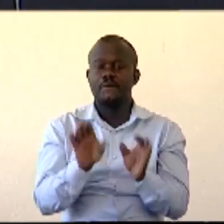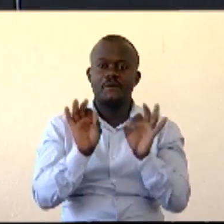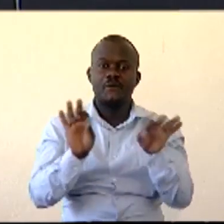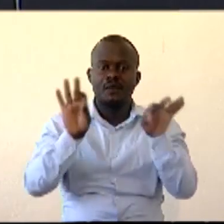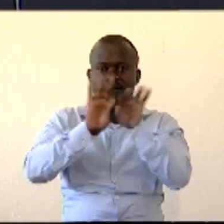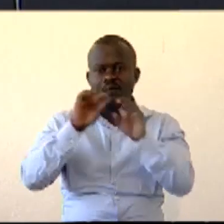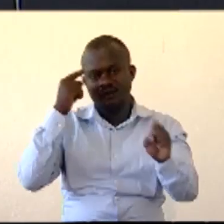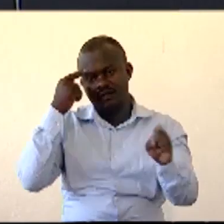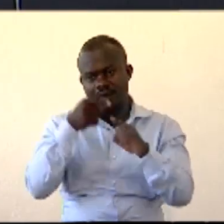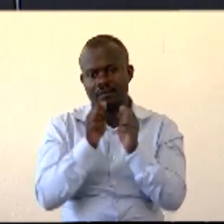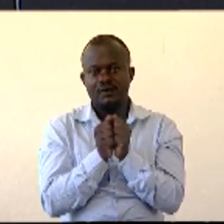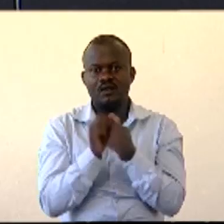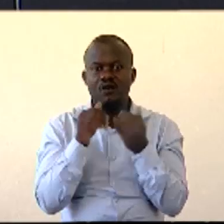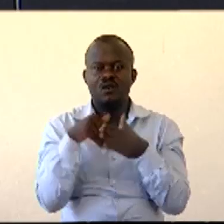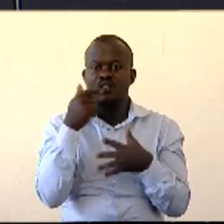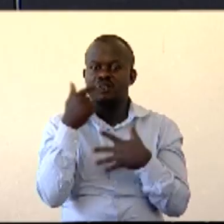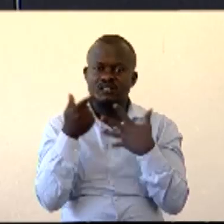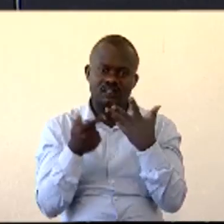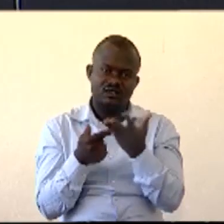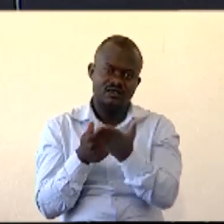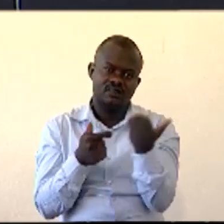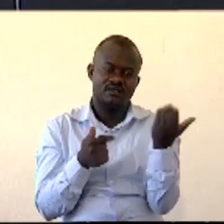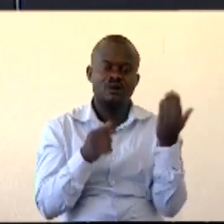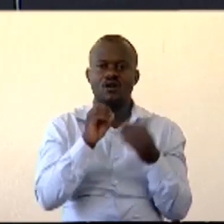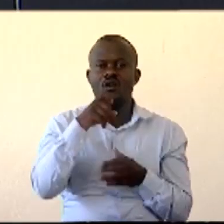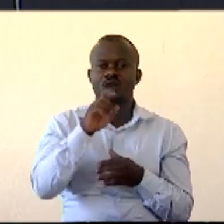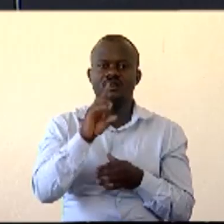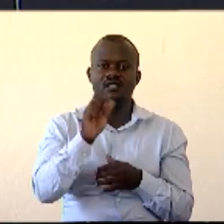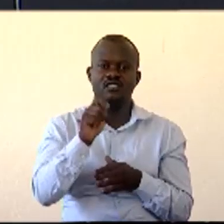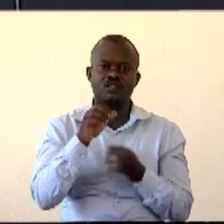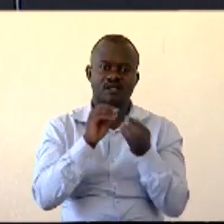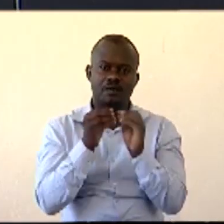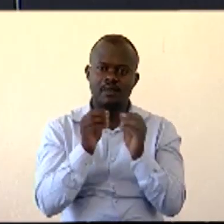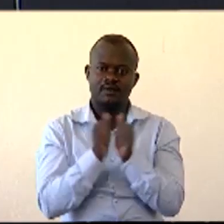purpose of these oxidation numbers. One,